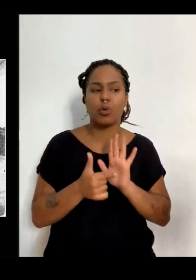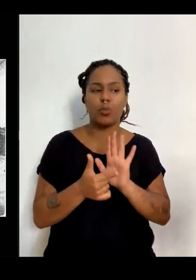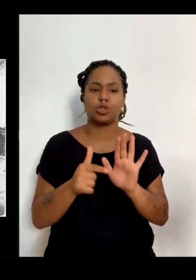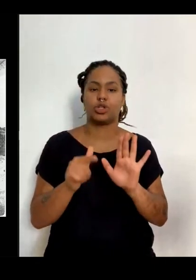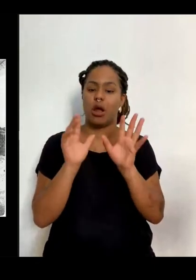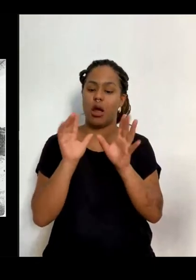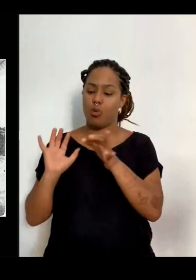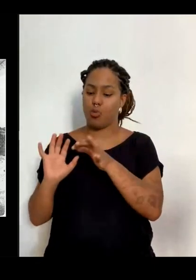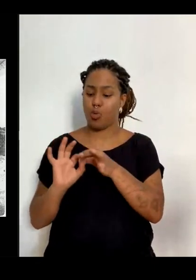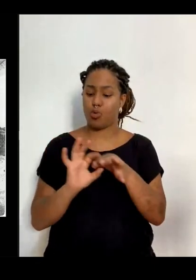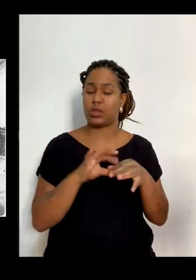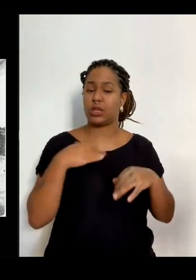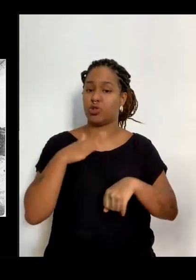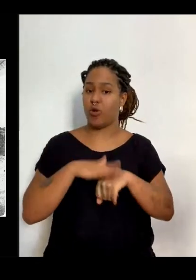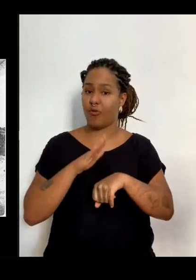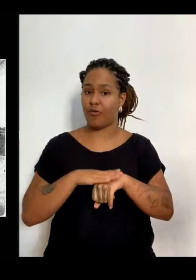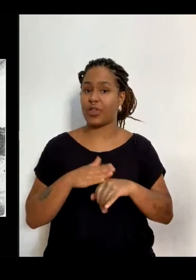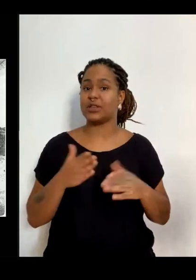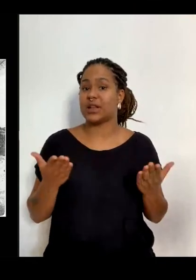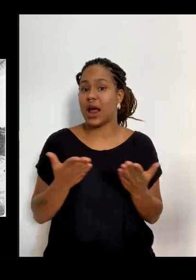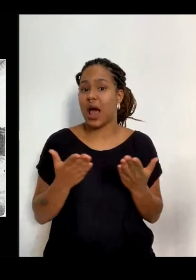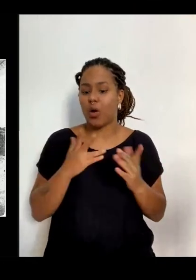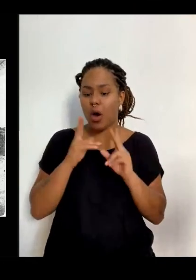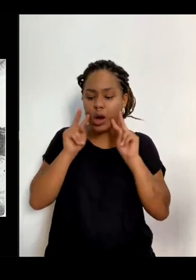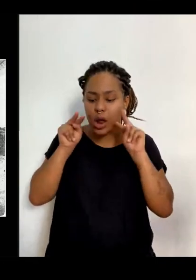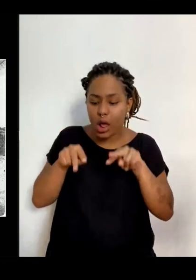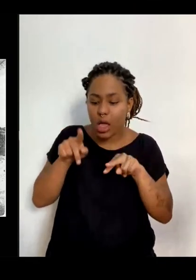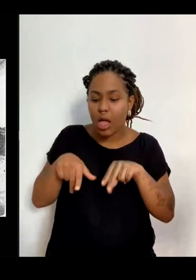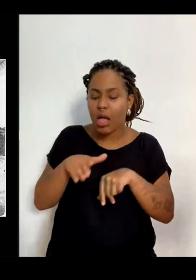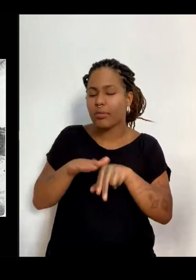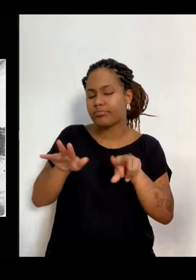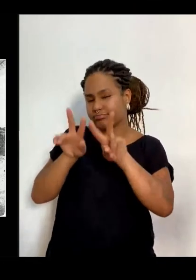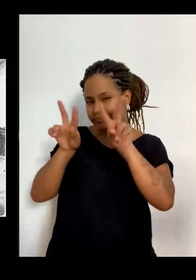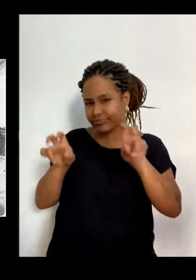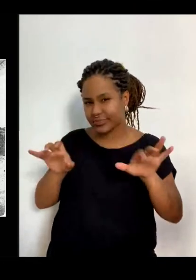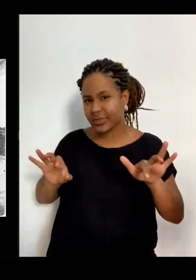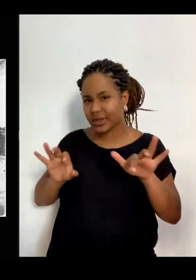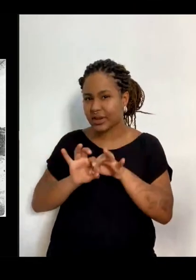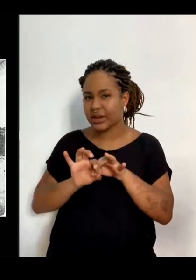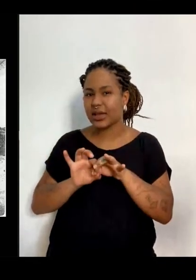approach to Land Art can I have the next image